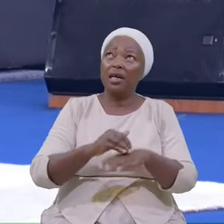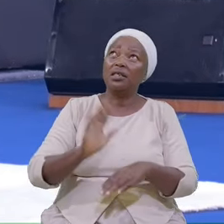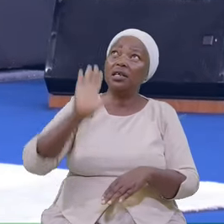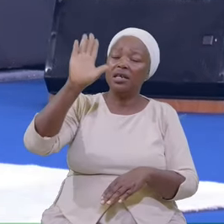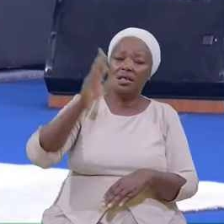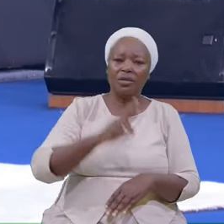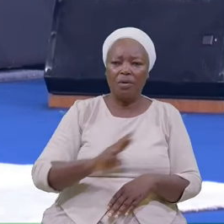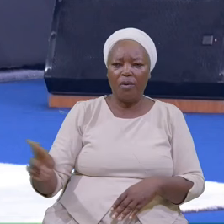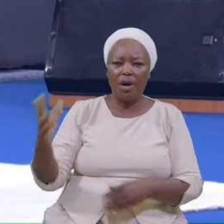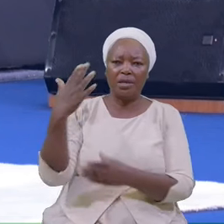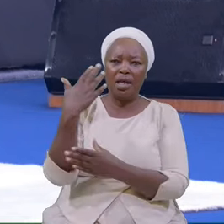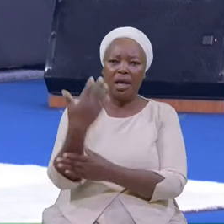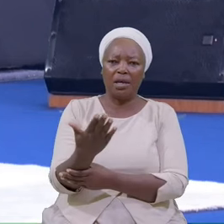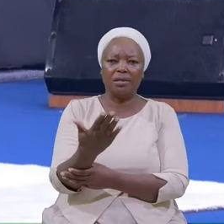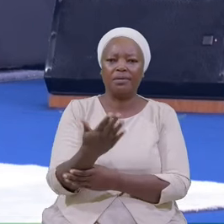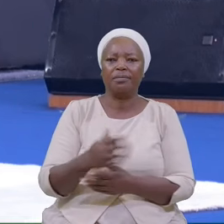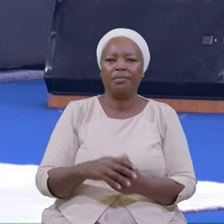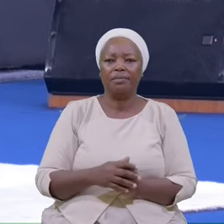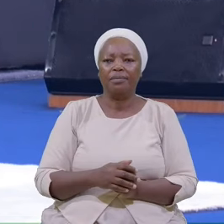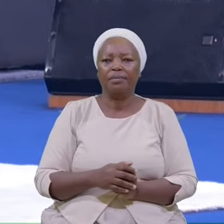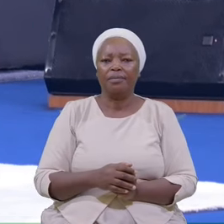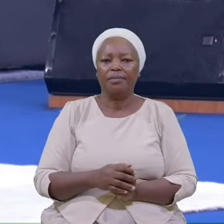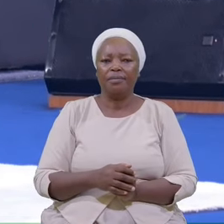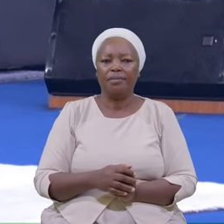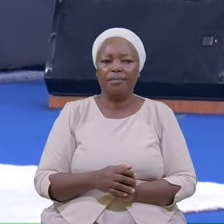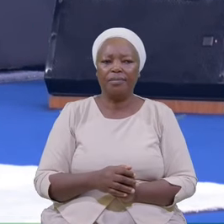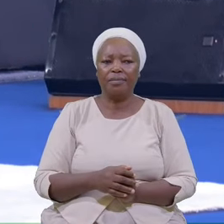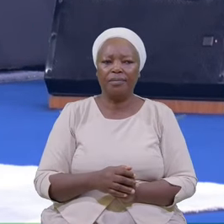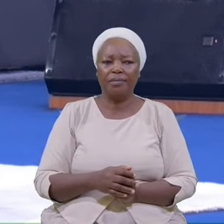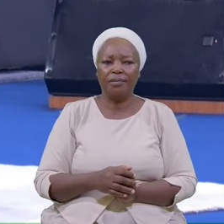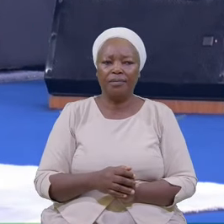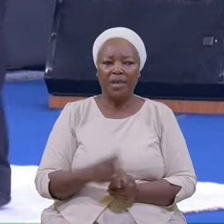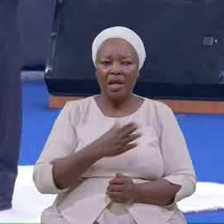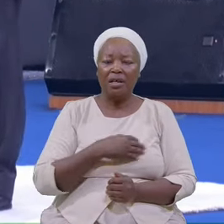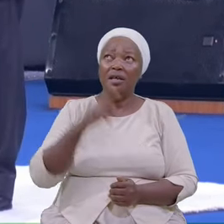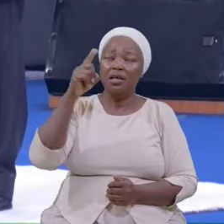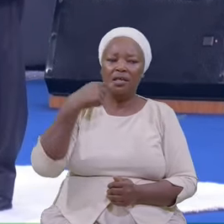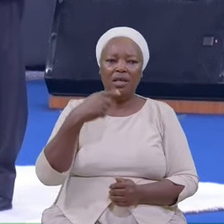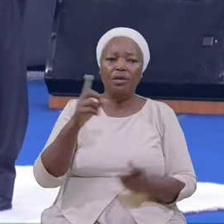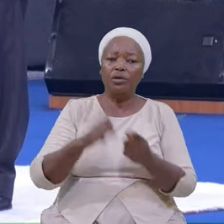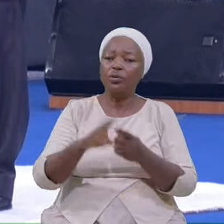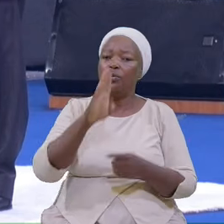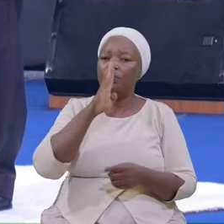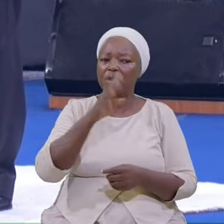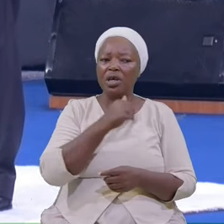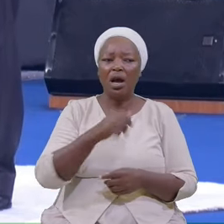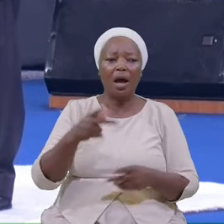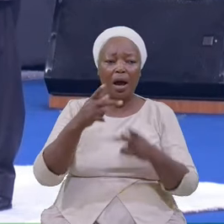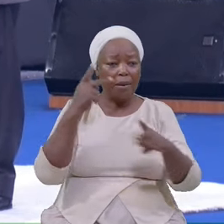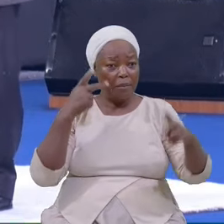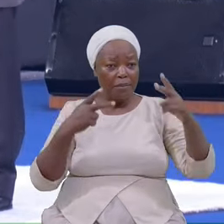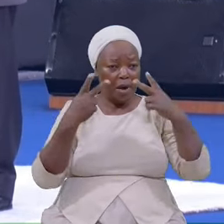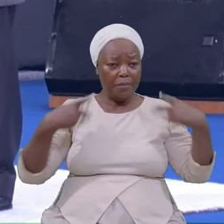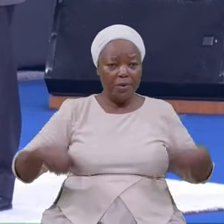hand. Dieu l'a élevé par sa droite. And he says to be a prince and a